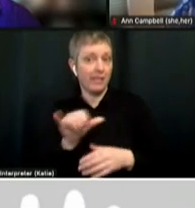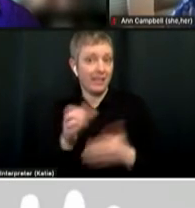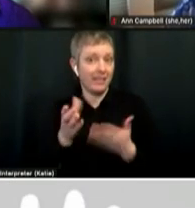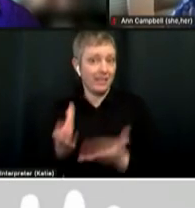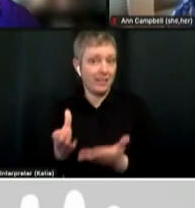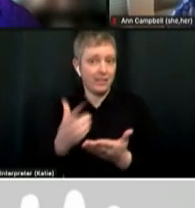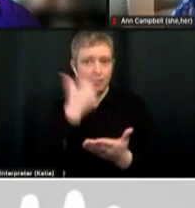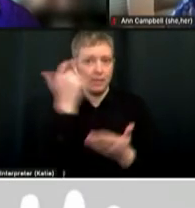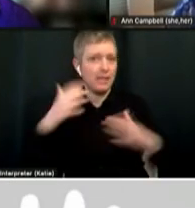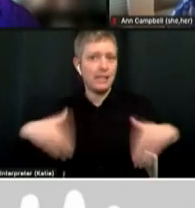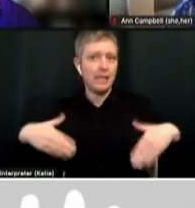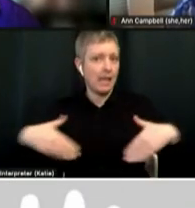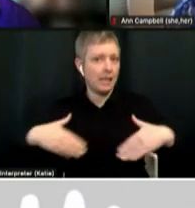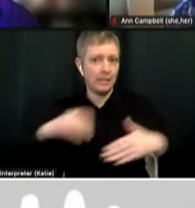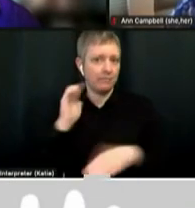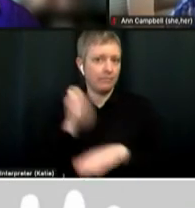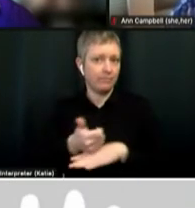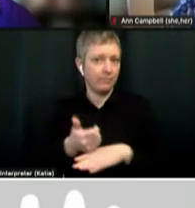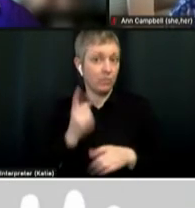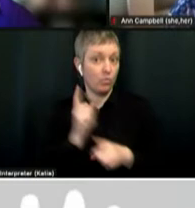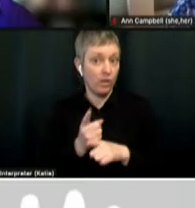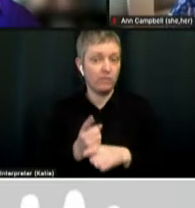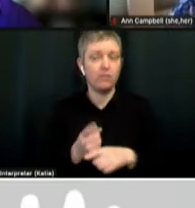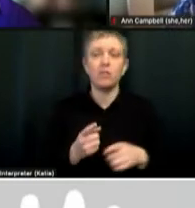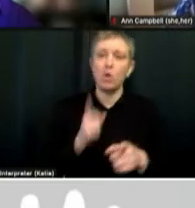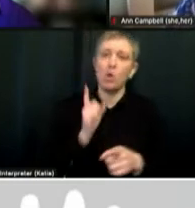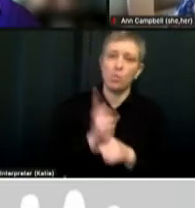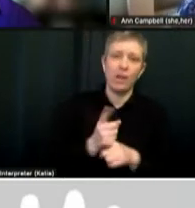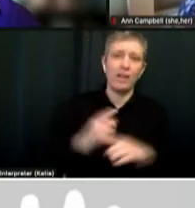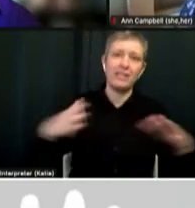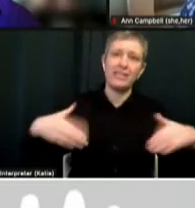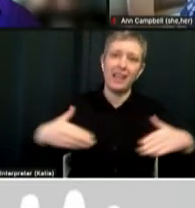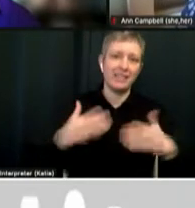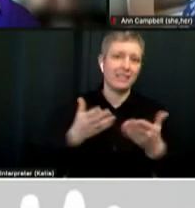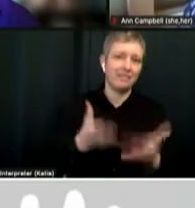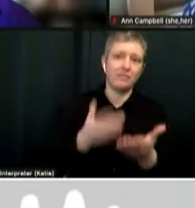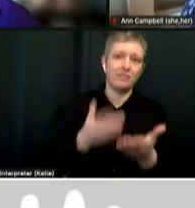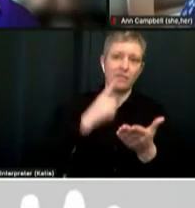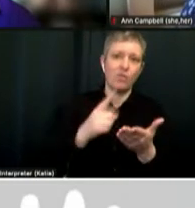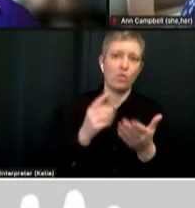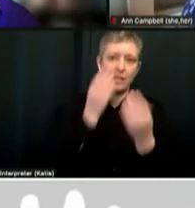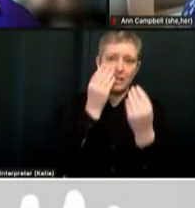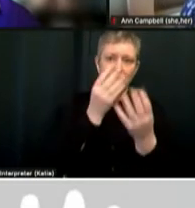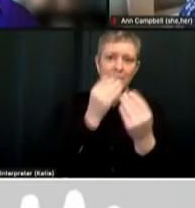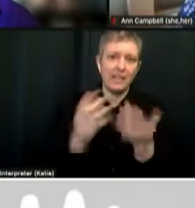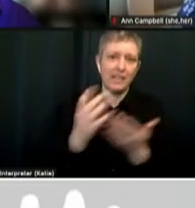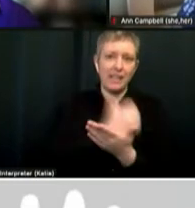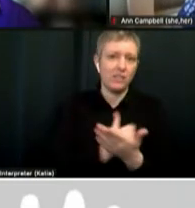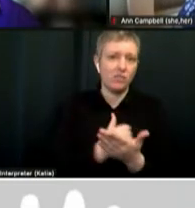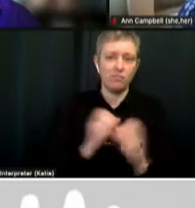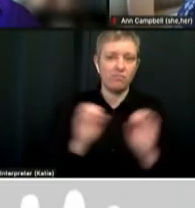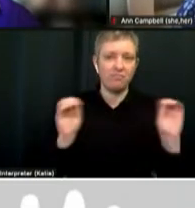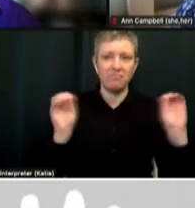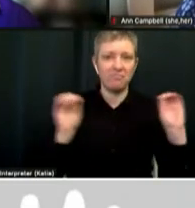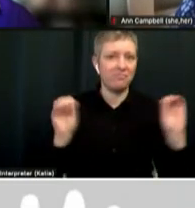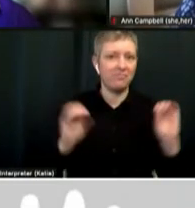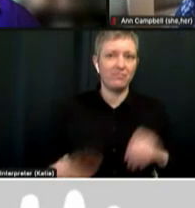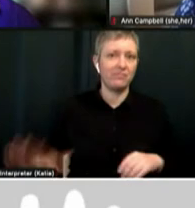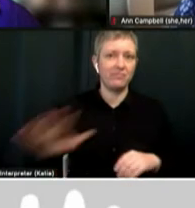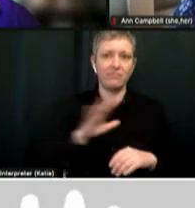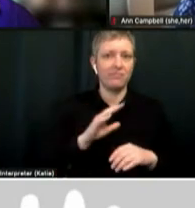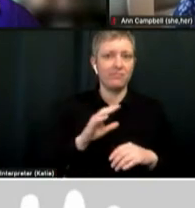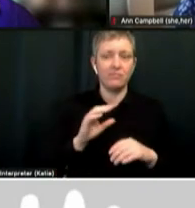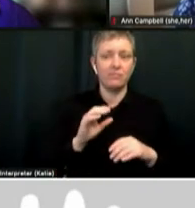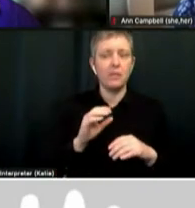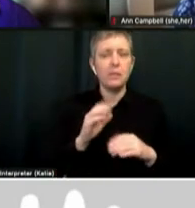That's correct. It doesn't exist as a system of data collection. It doesn't exist yet in any large department. It has a few small departments